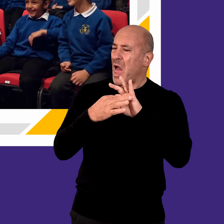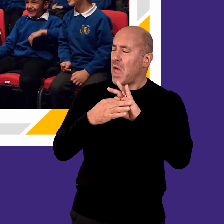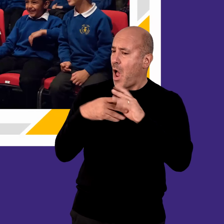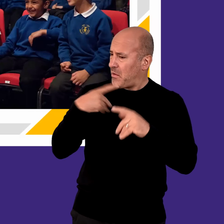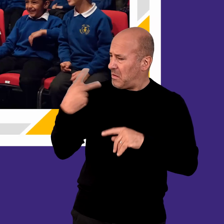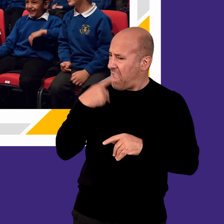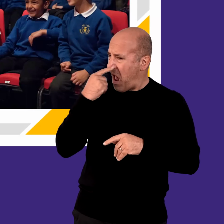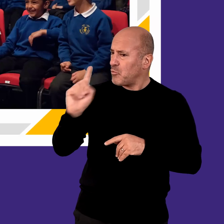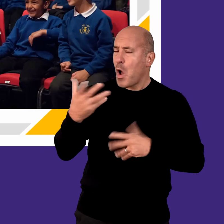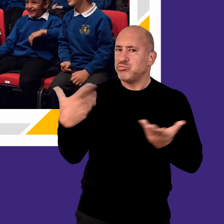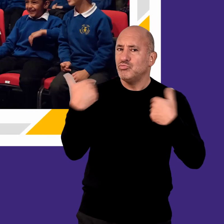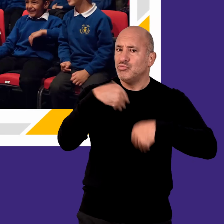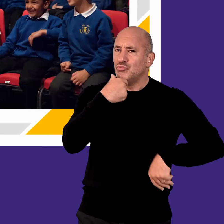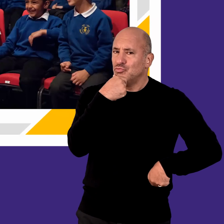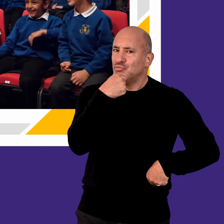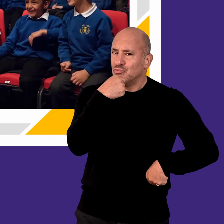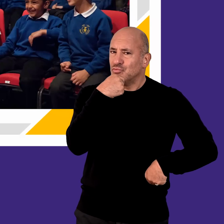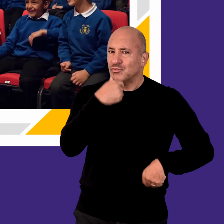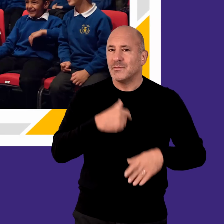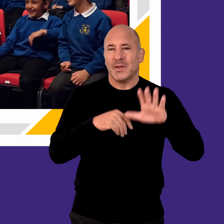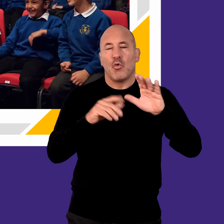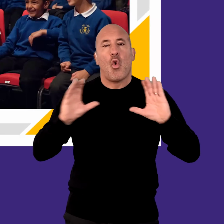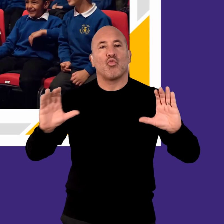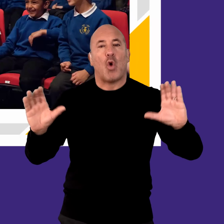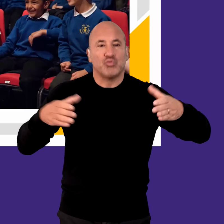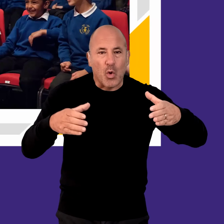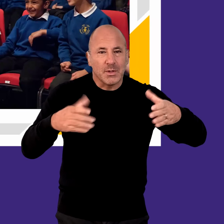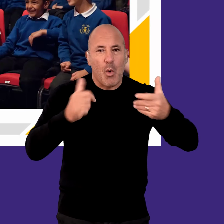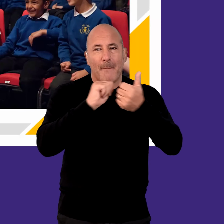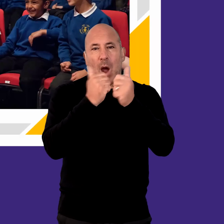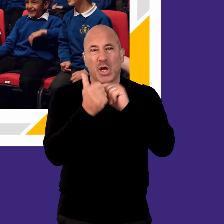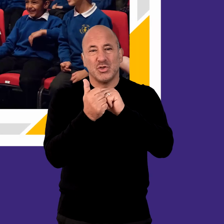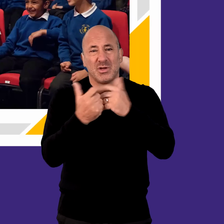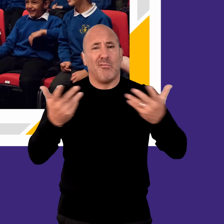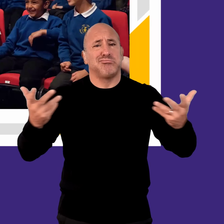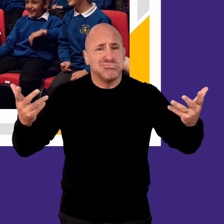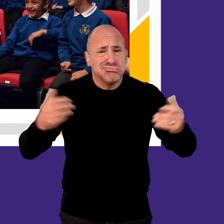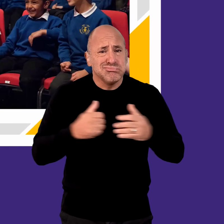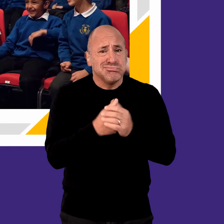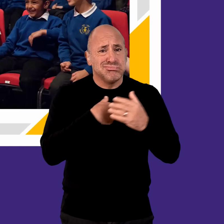do, what can we do together? I think in terms of